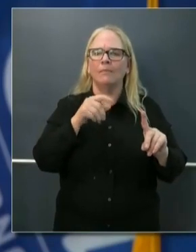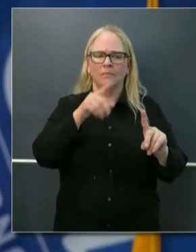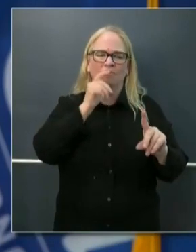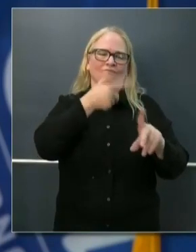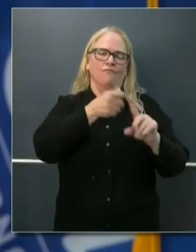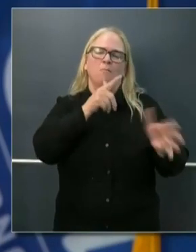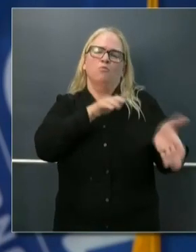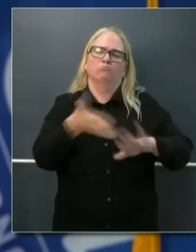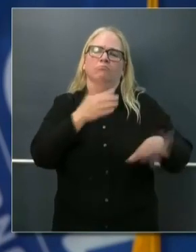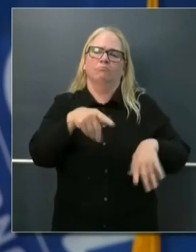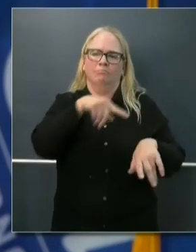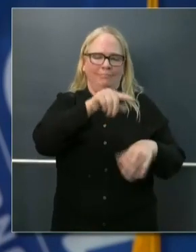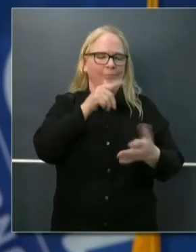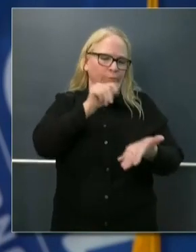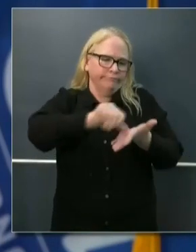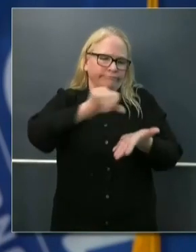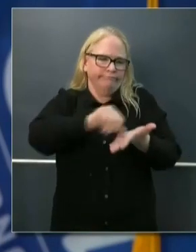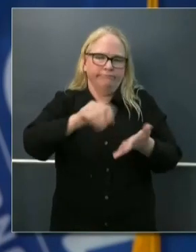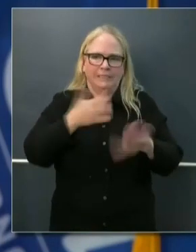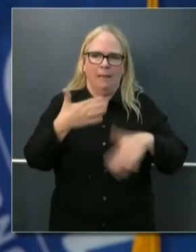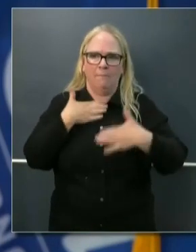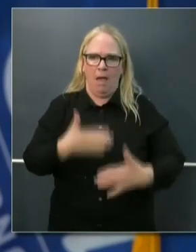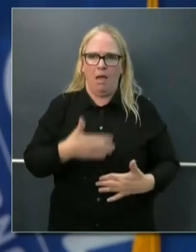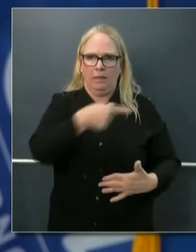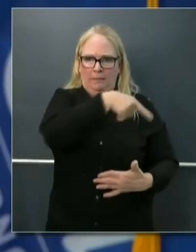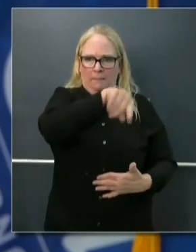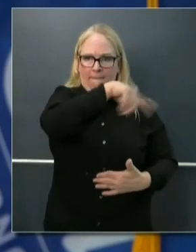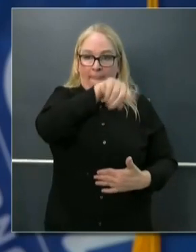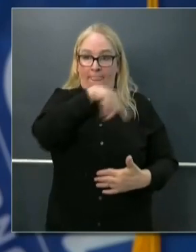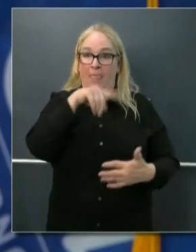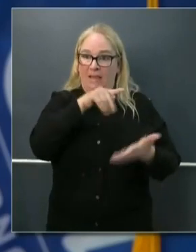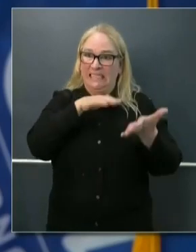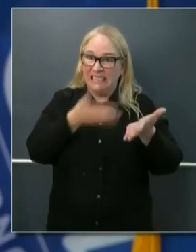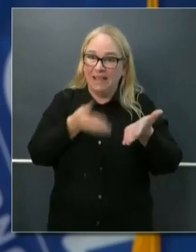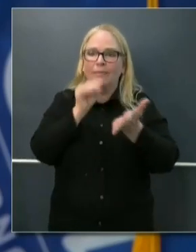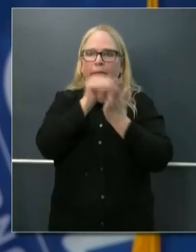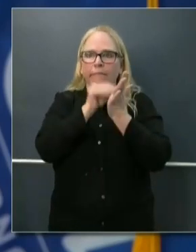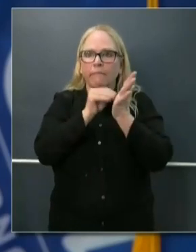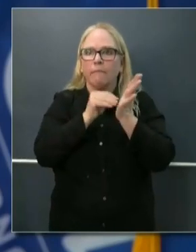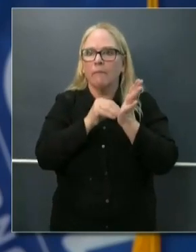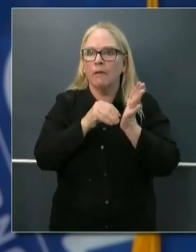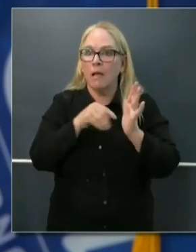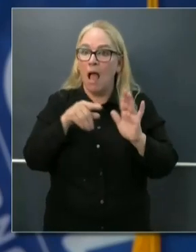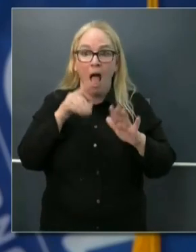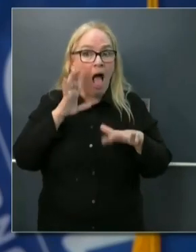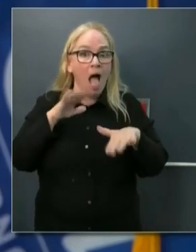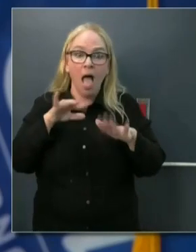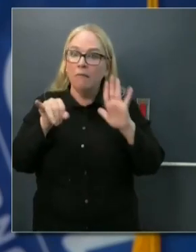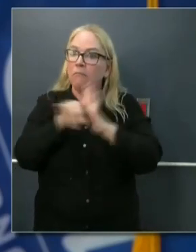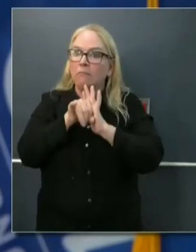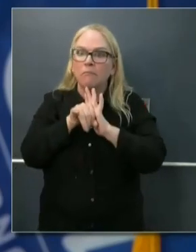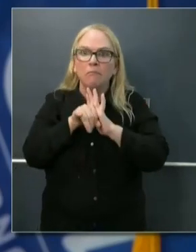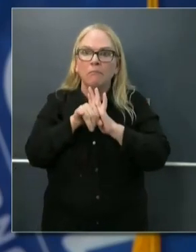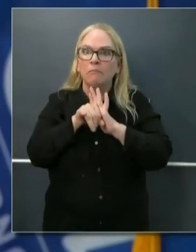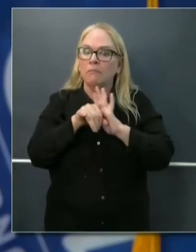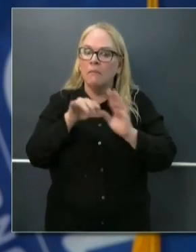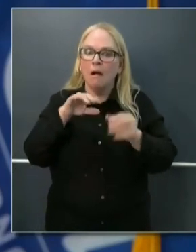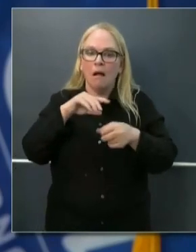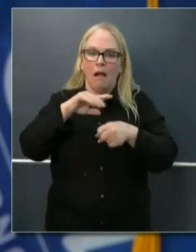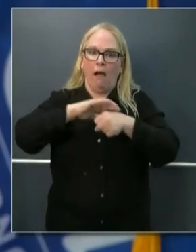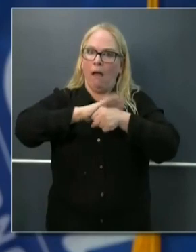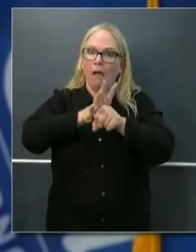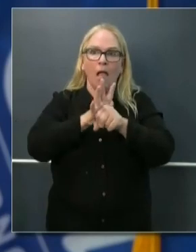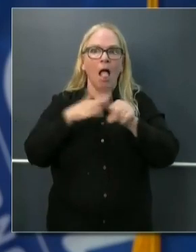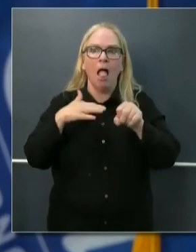example cases that are related to a death. If that death has not been identified as being related to COVID-19, we